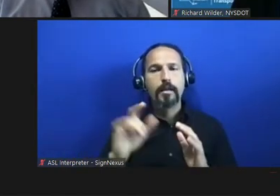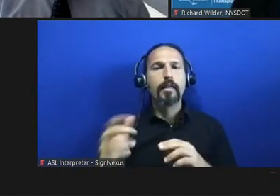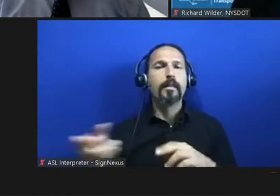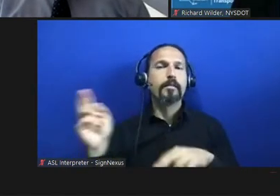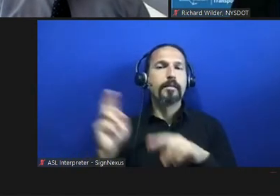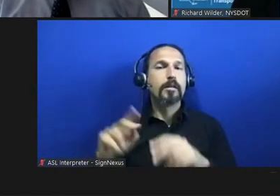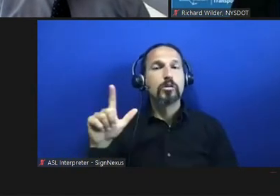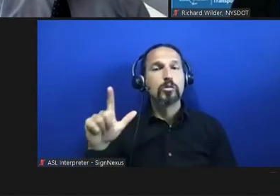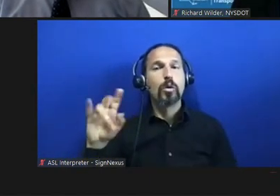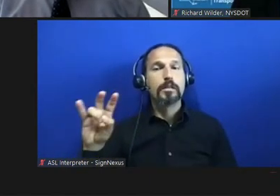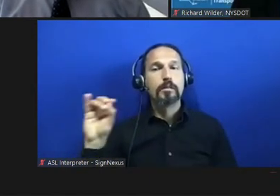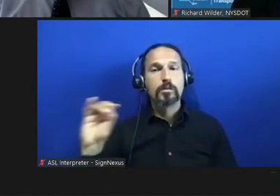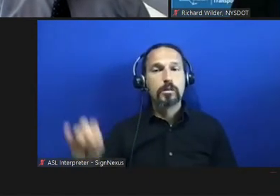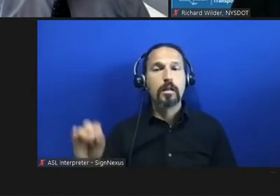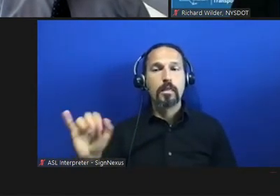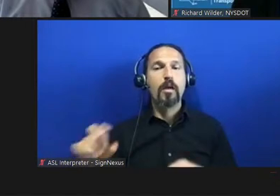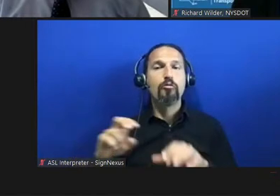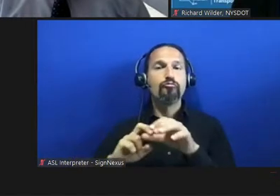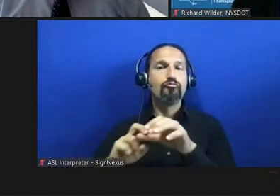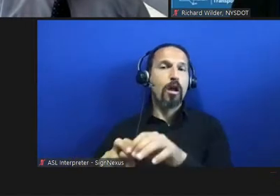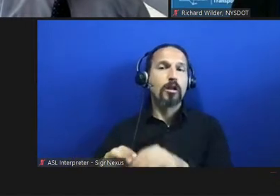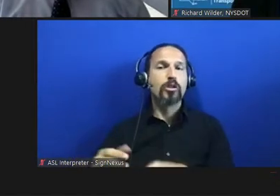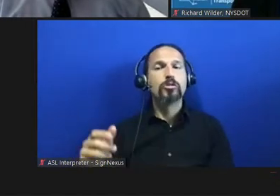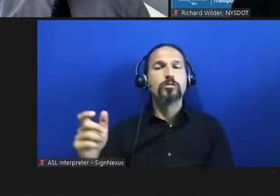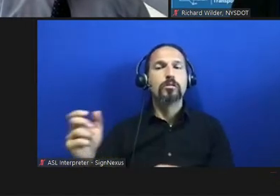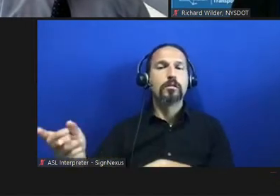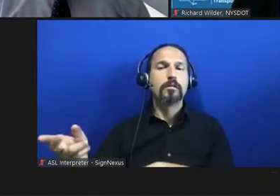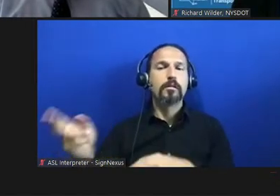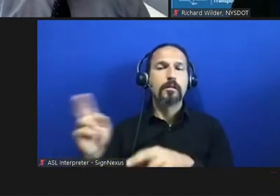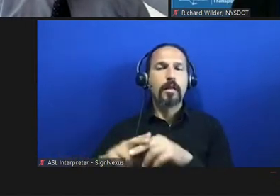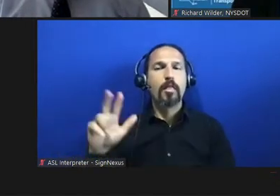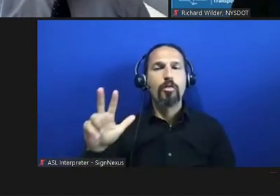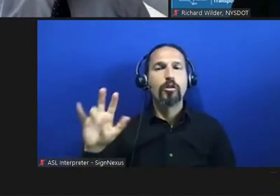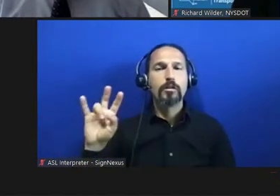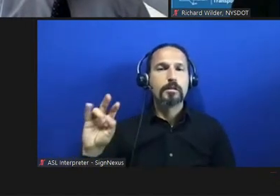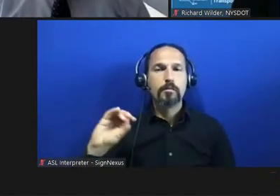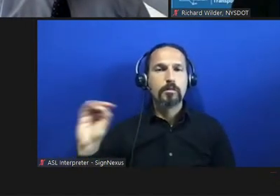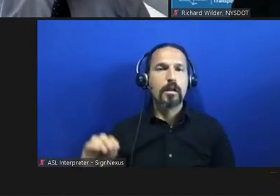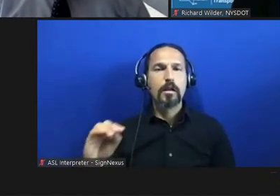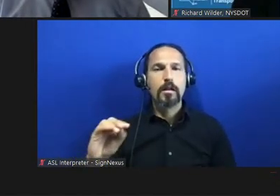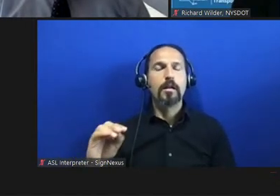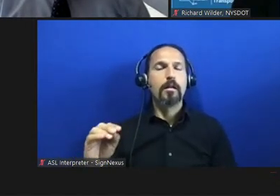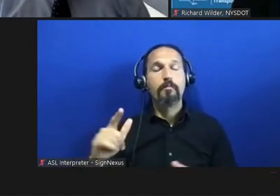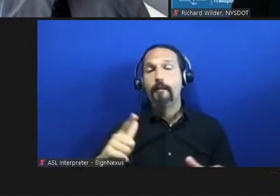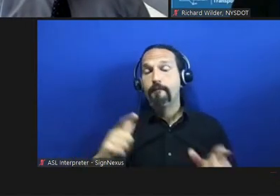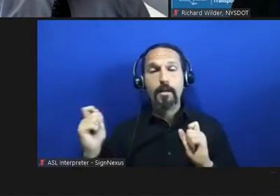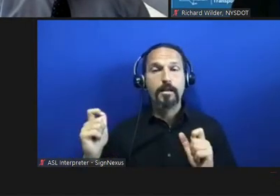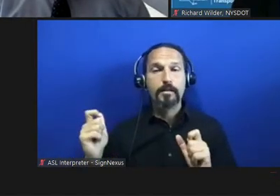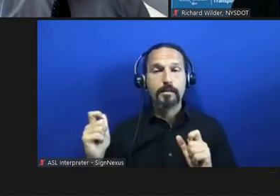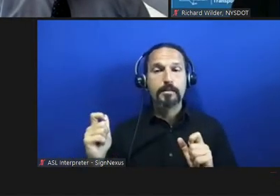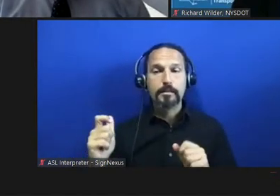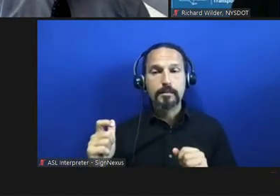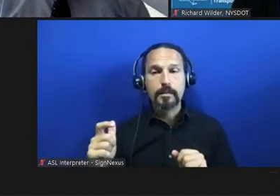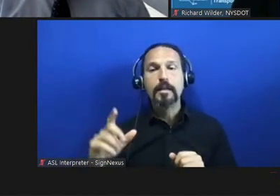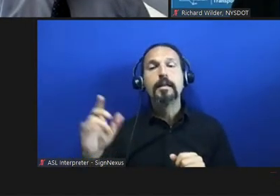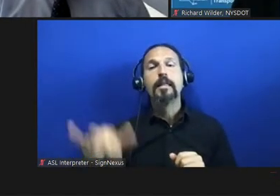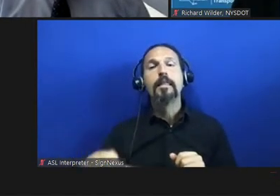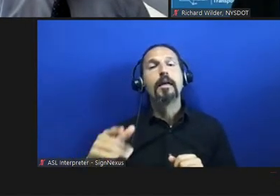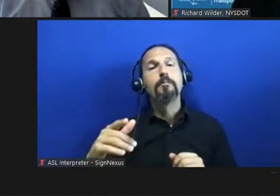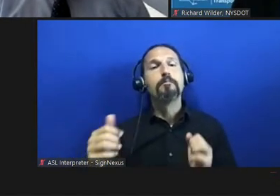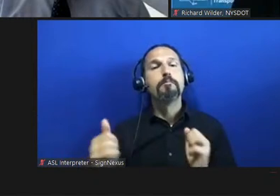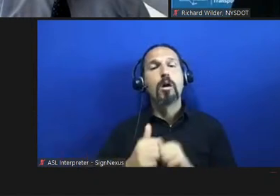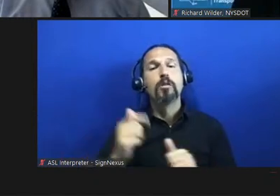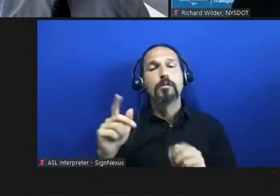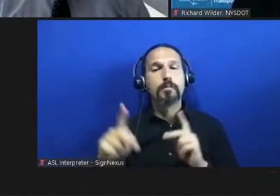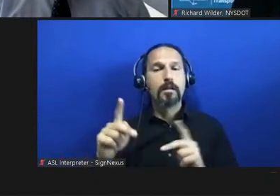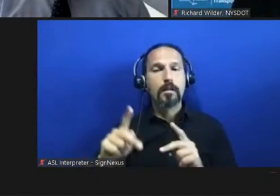27 ridership skyrocketed by 30 37 virtually overnight and it was half half of those people had been